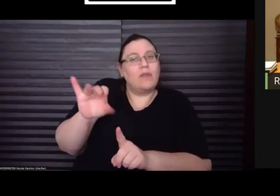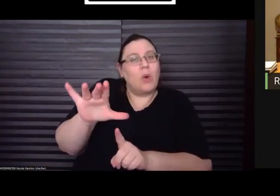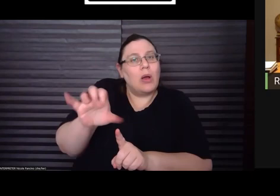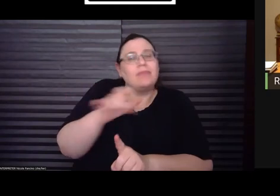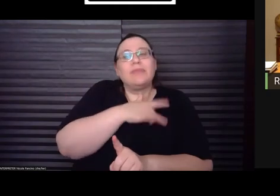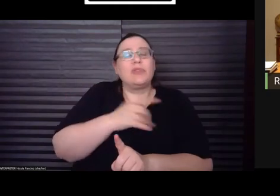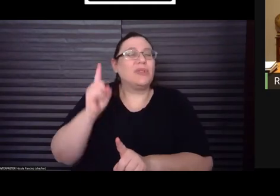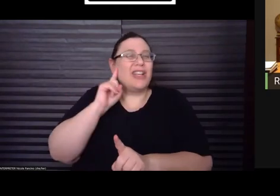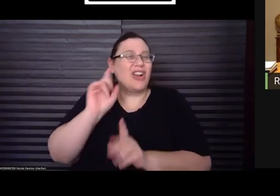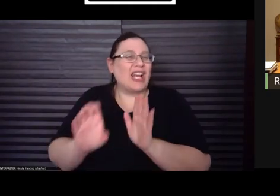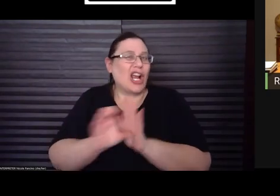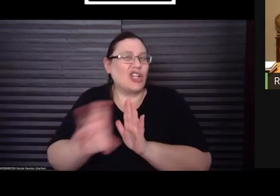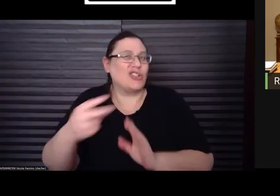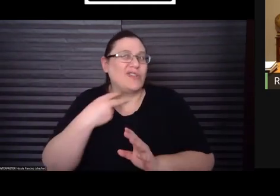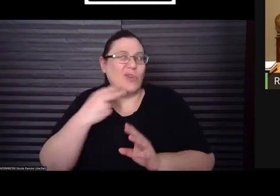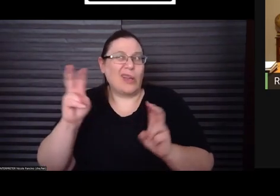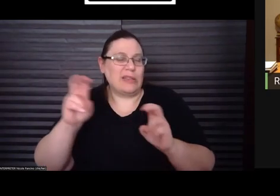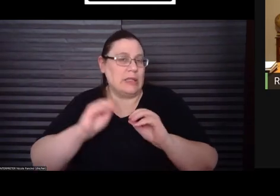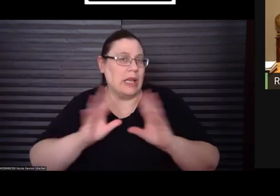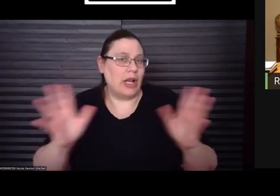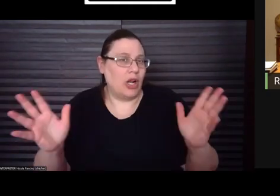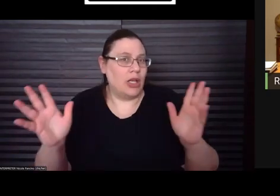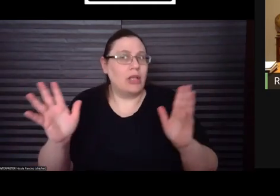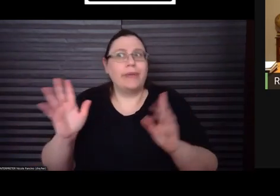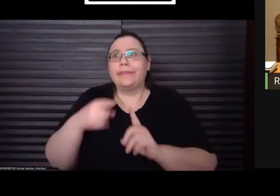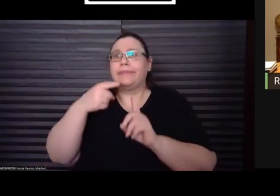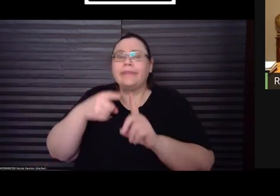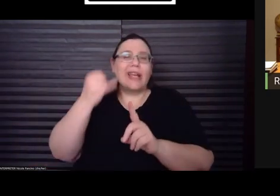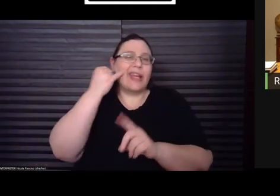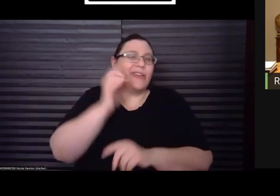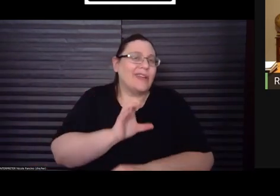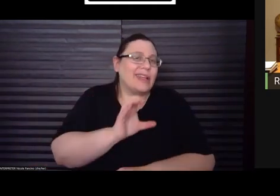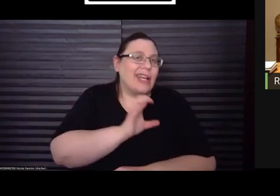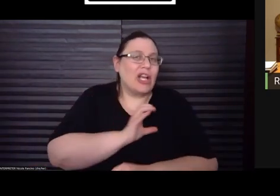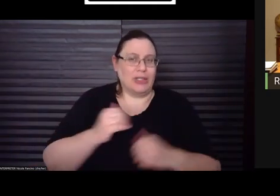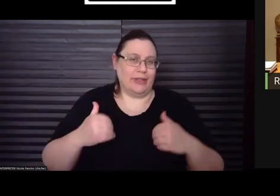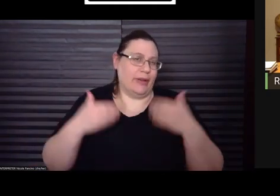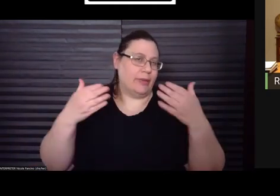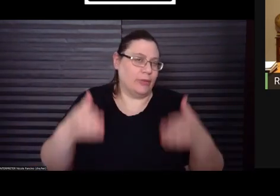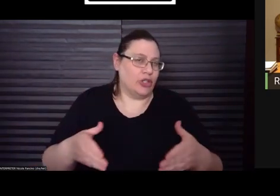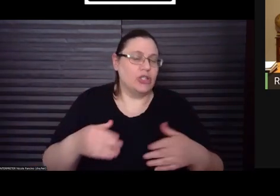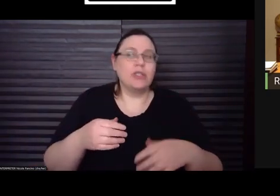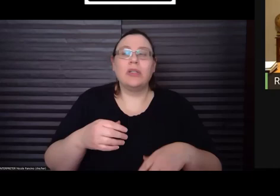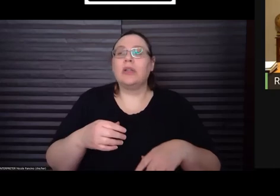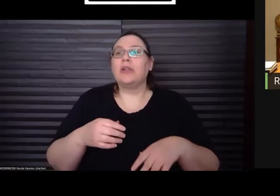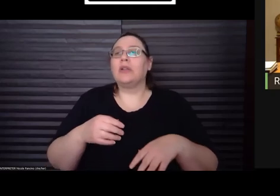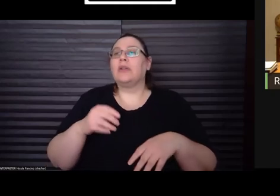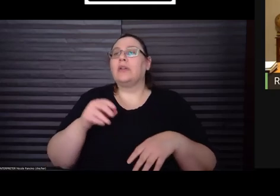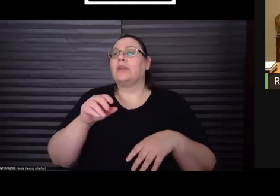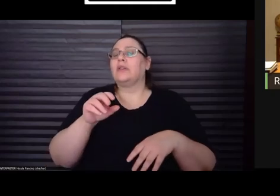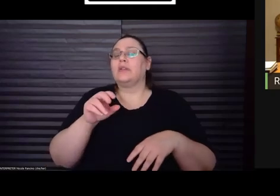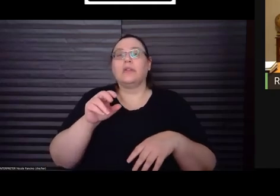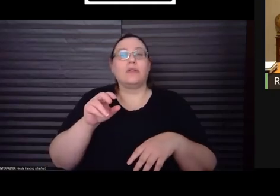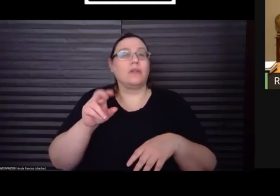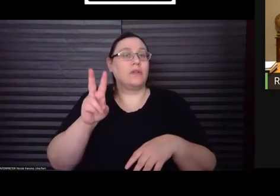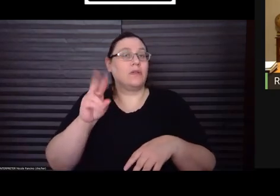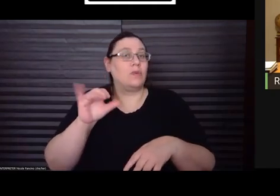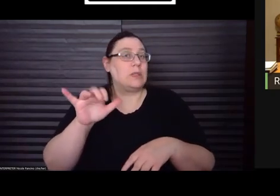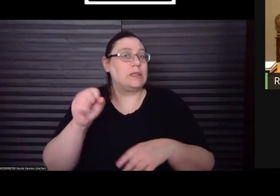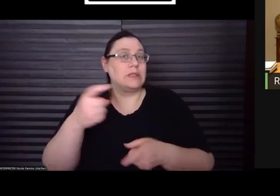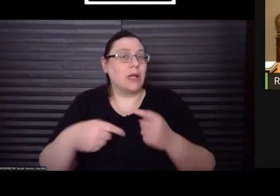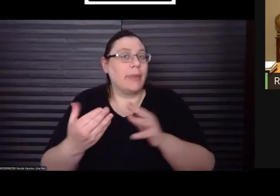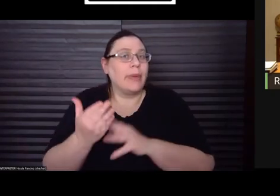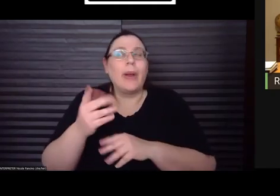the character's voice pretty clearly, especially the character, you know, if the character is like a young person. The voices come through, you